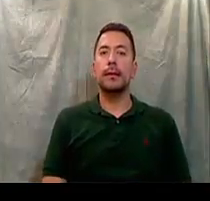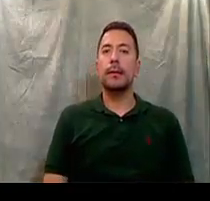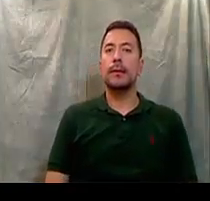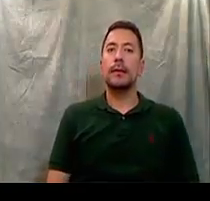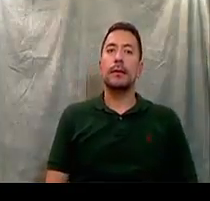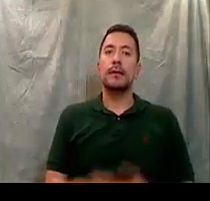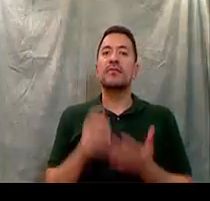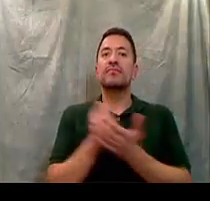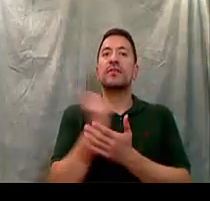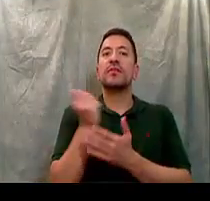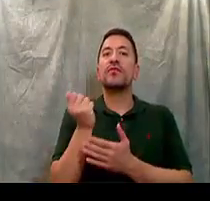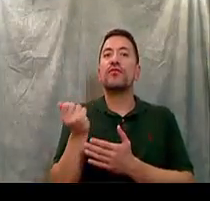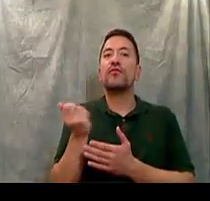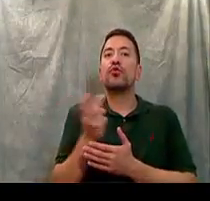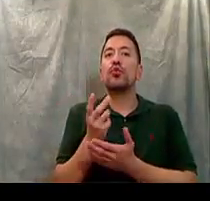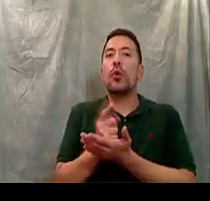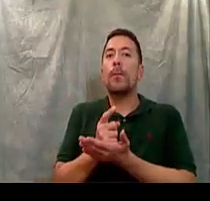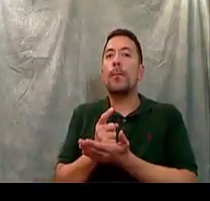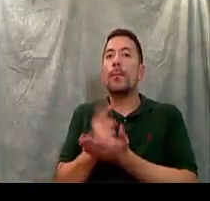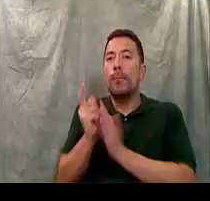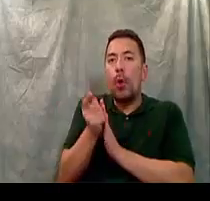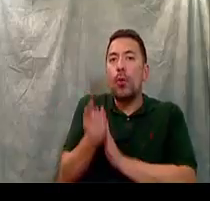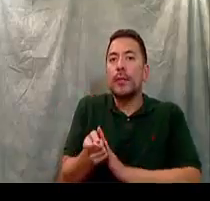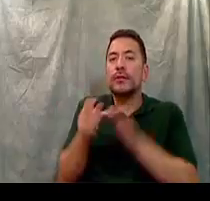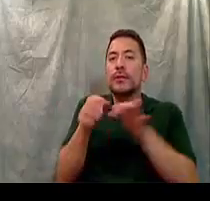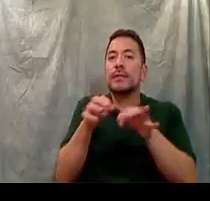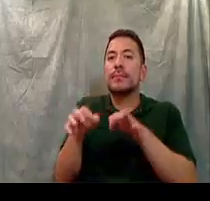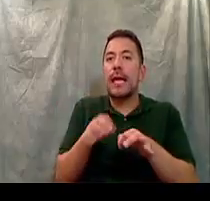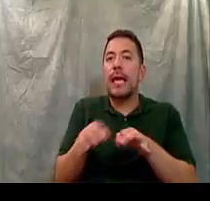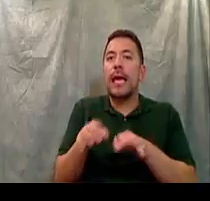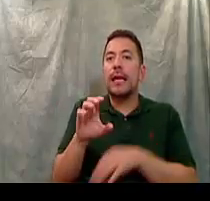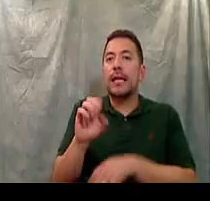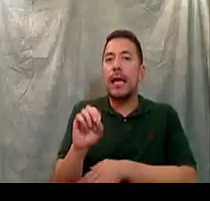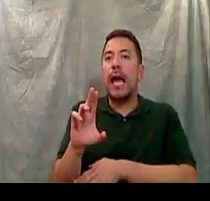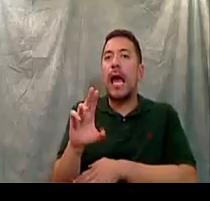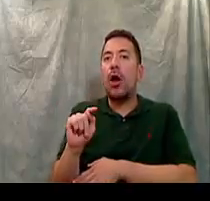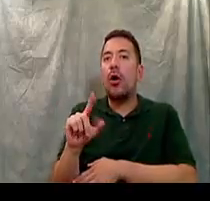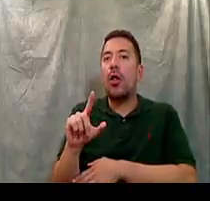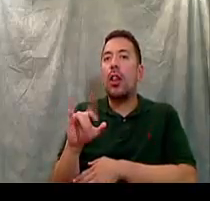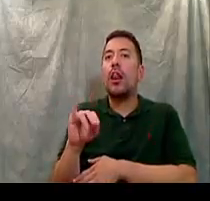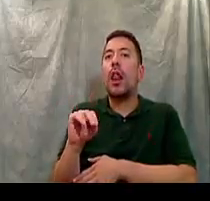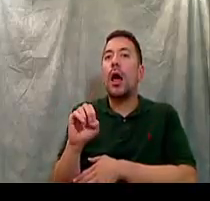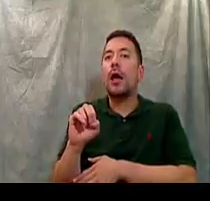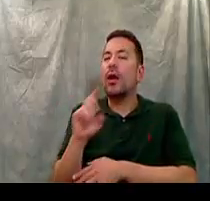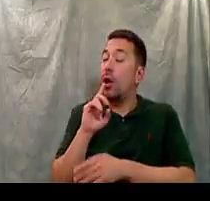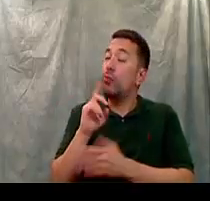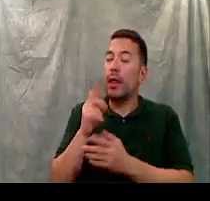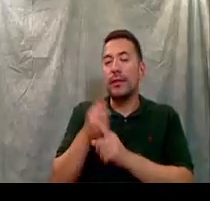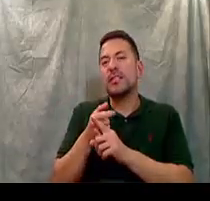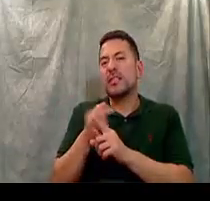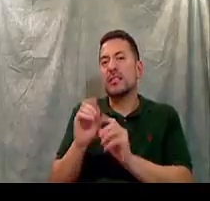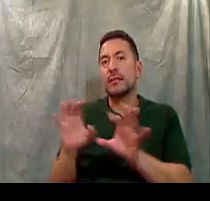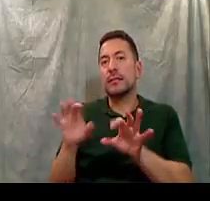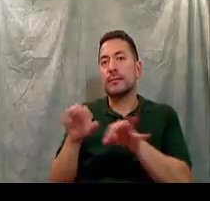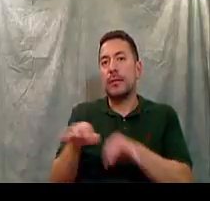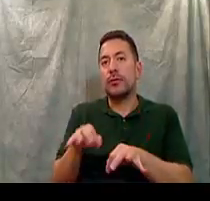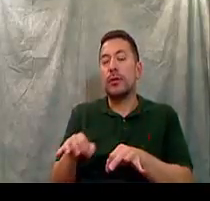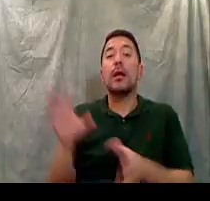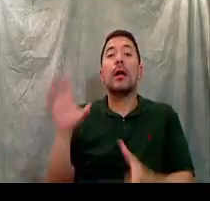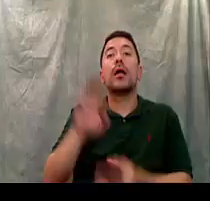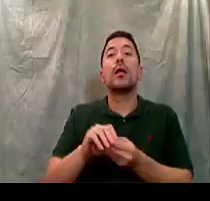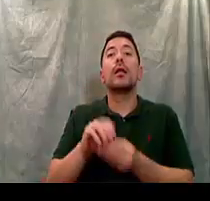So I'm going to take a few moments just to kind of explain the outline, although I think it's fairly self-explanatory. There are a total of